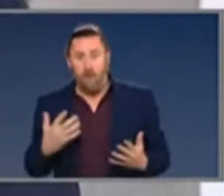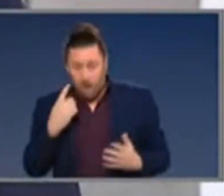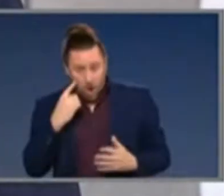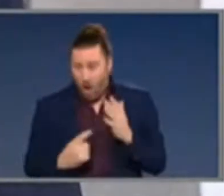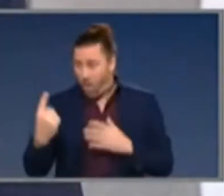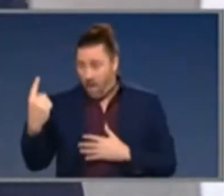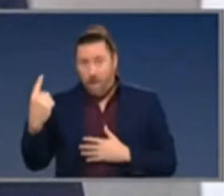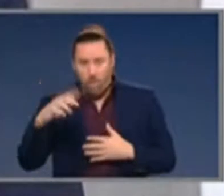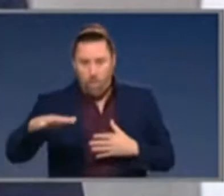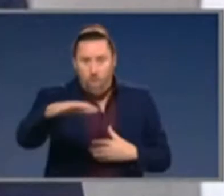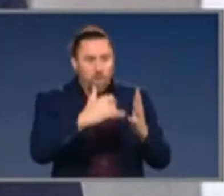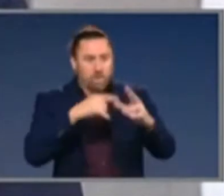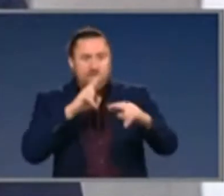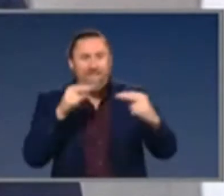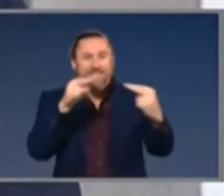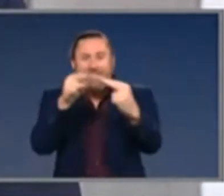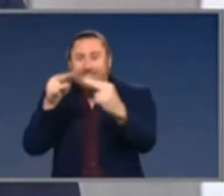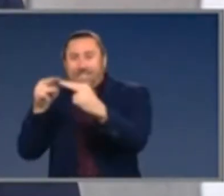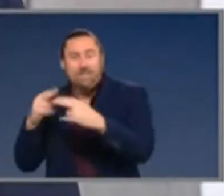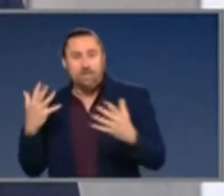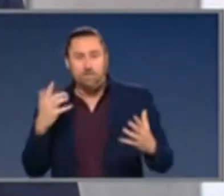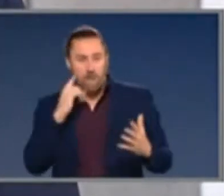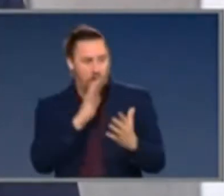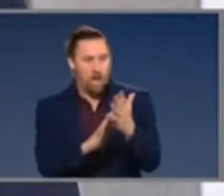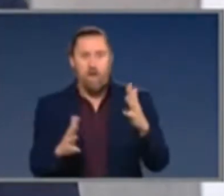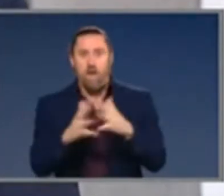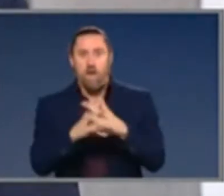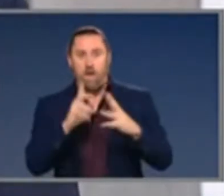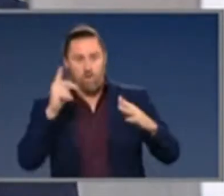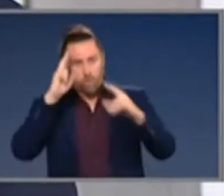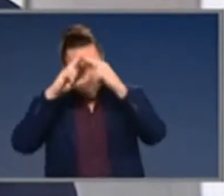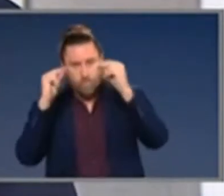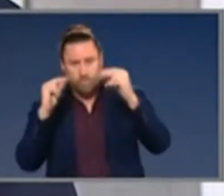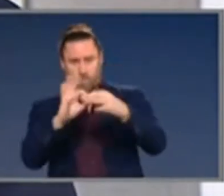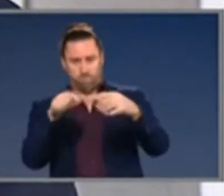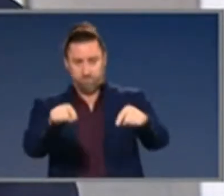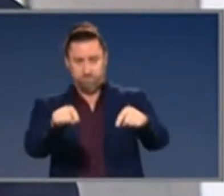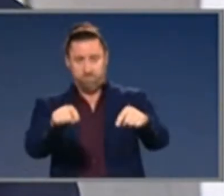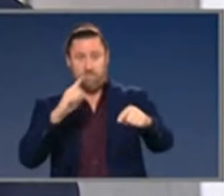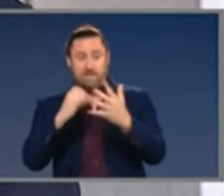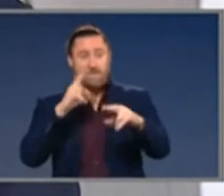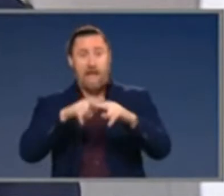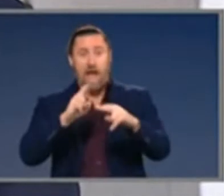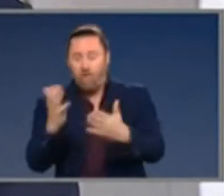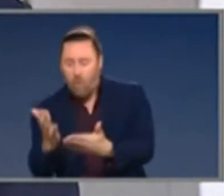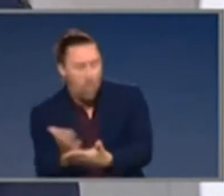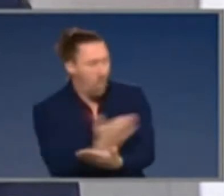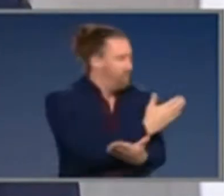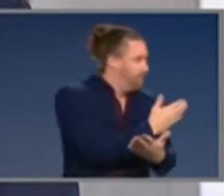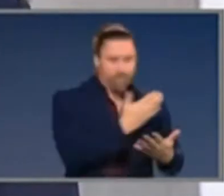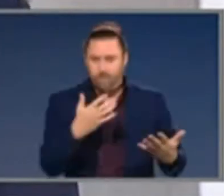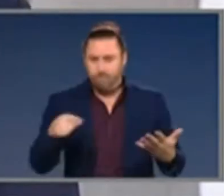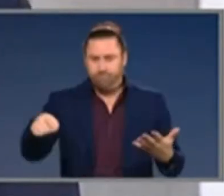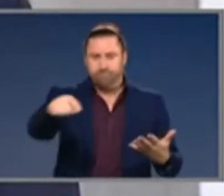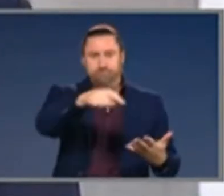in these places. Now, if you take out an entire workforce in a facility, that is going to have obvious impacts for the